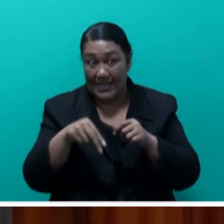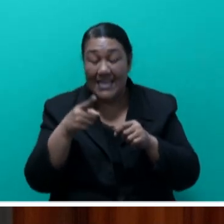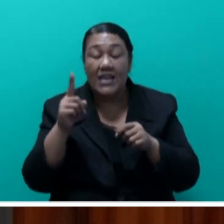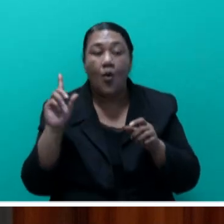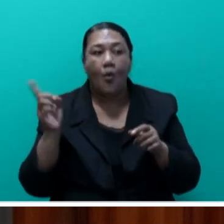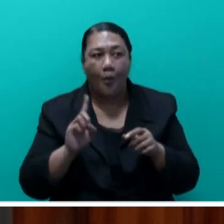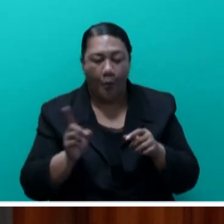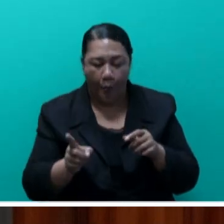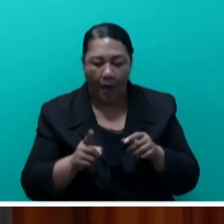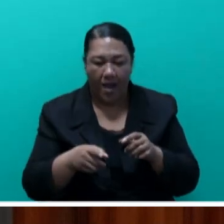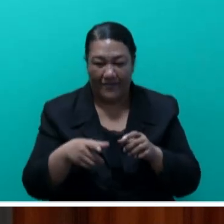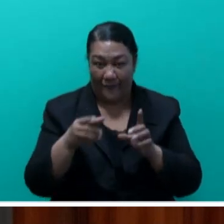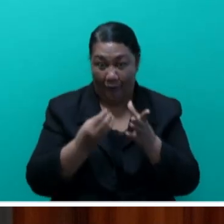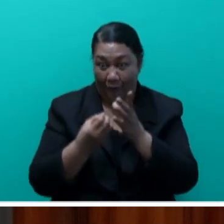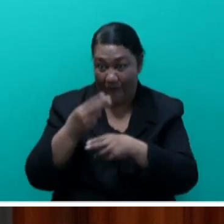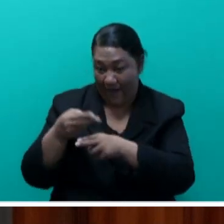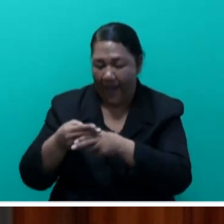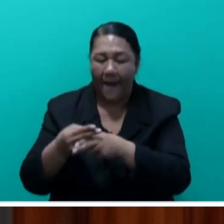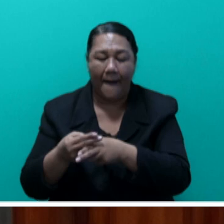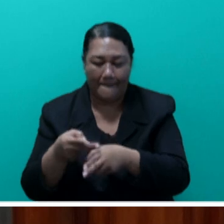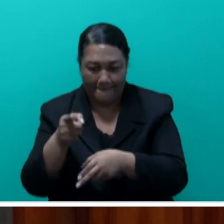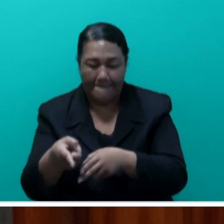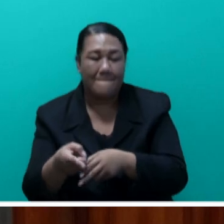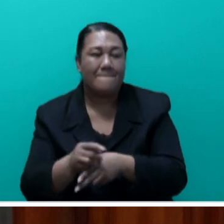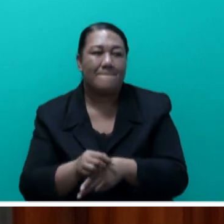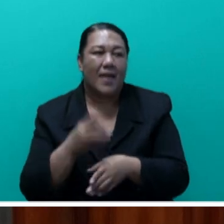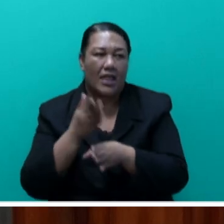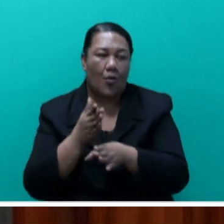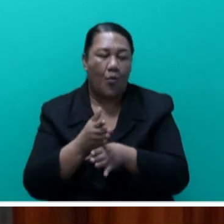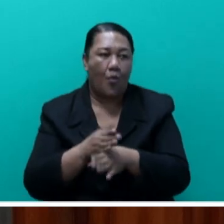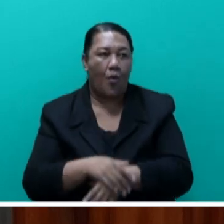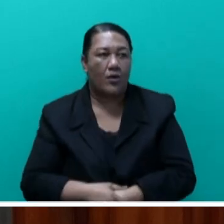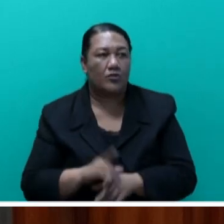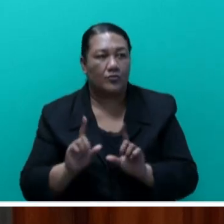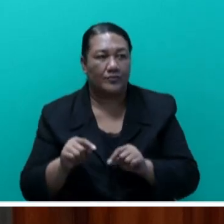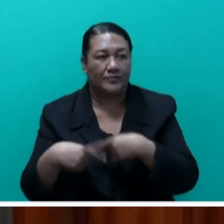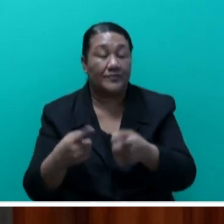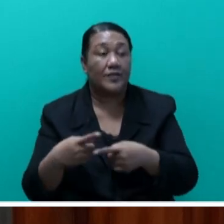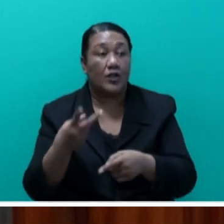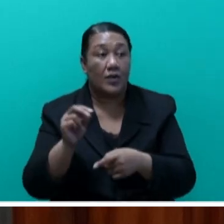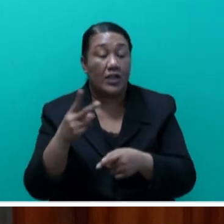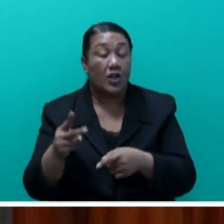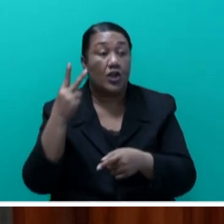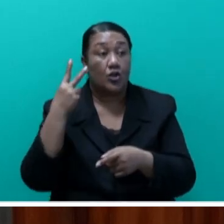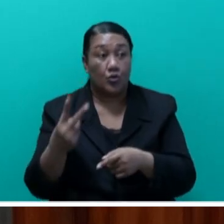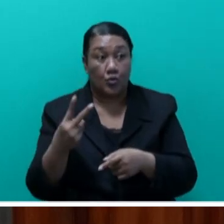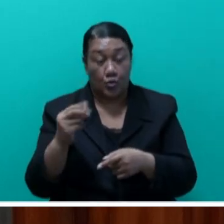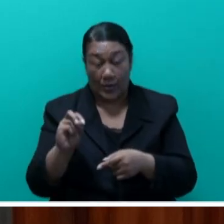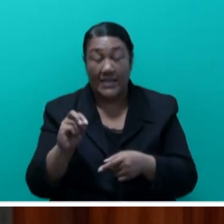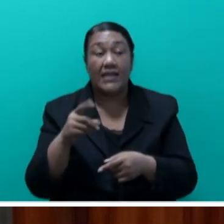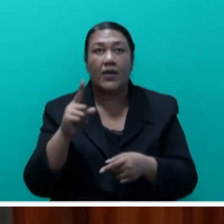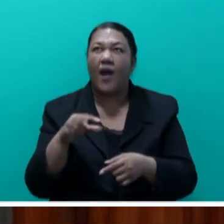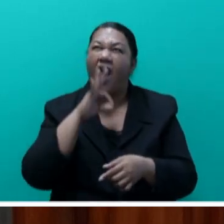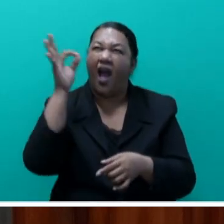supply to operate the hatchery and aquaculture work. Honorable Speaker, in 2020, a request was made to the Government of